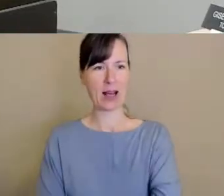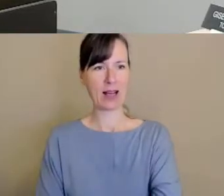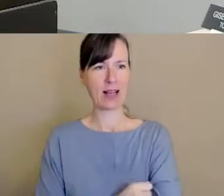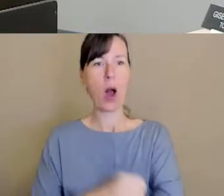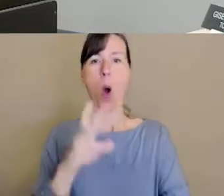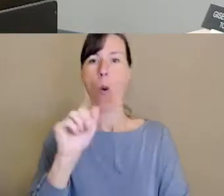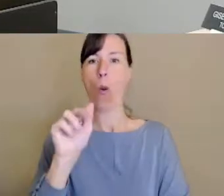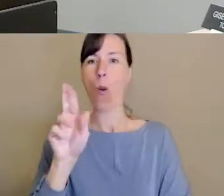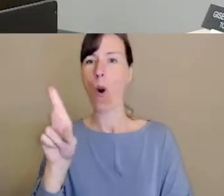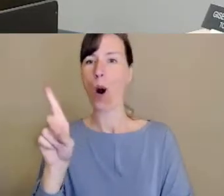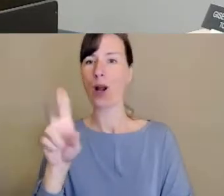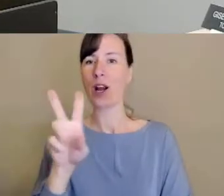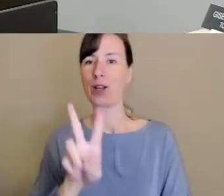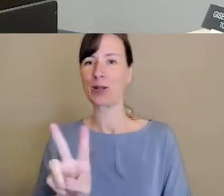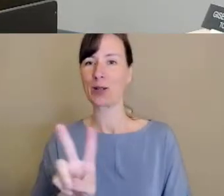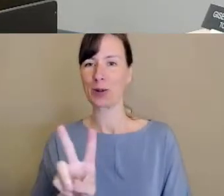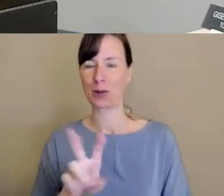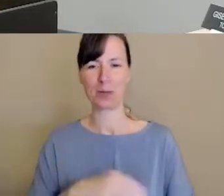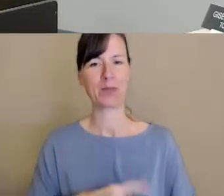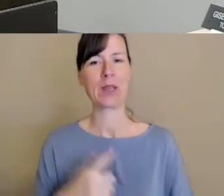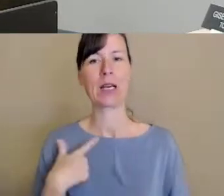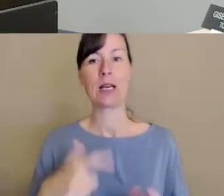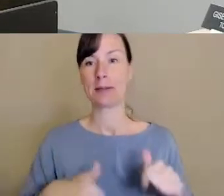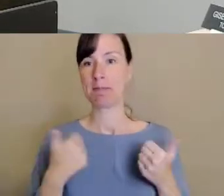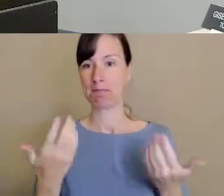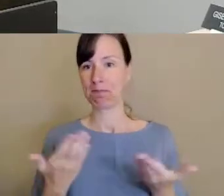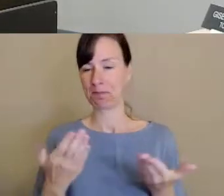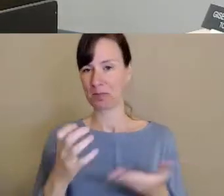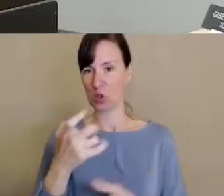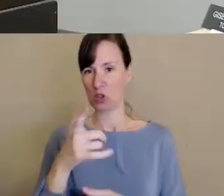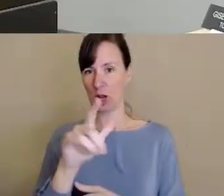Ward 2. I've been a resident of Cheverly for